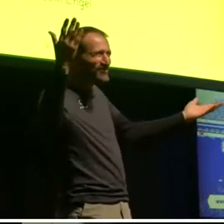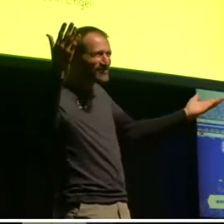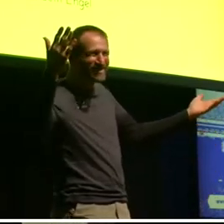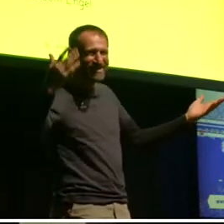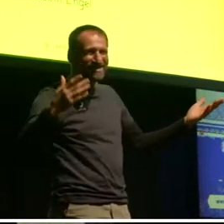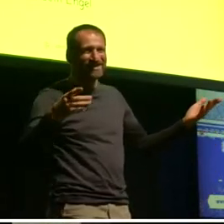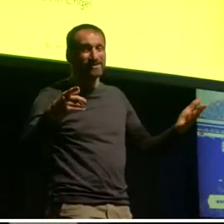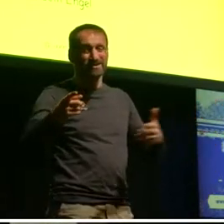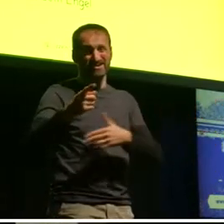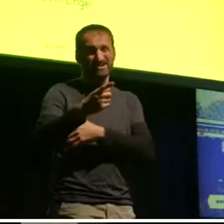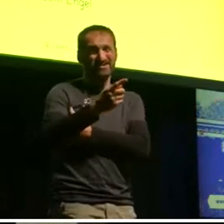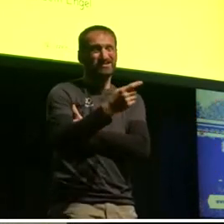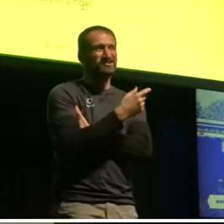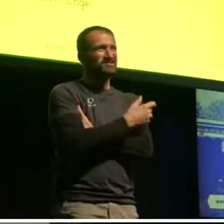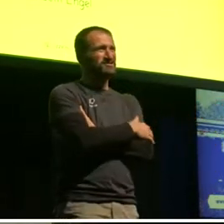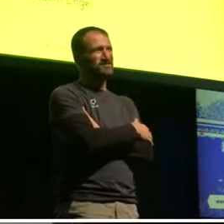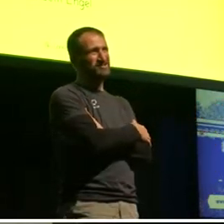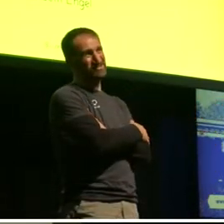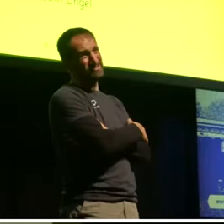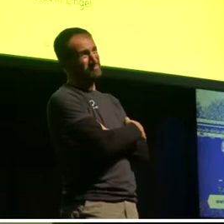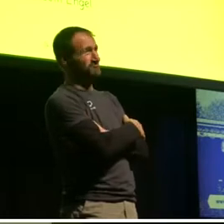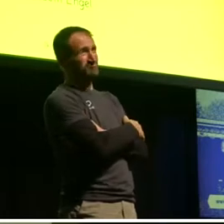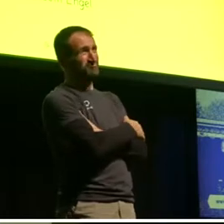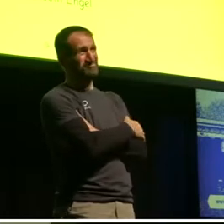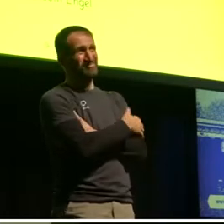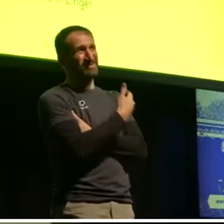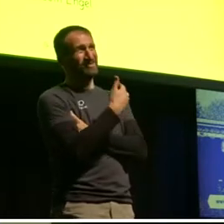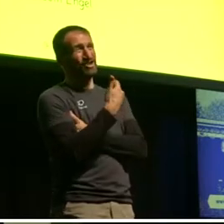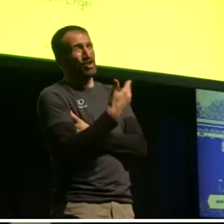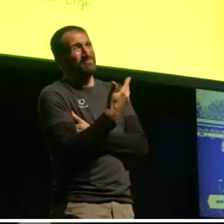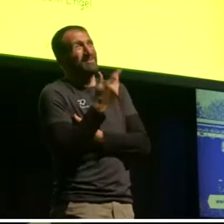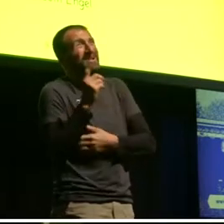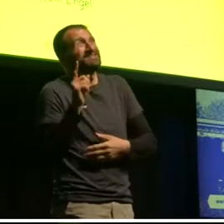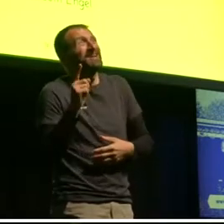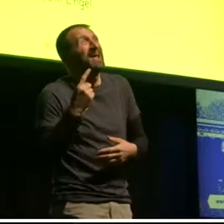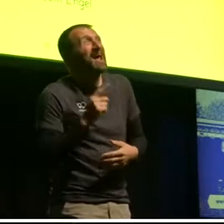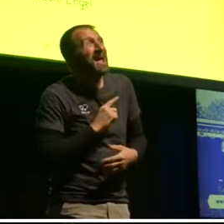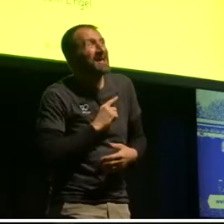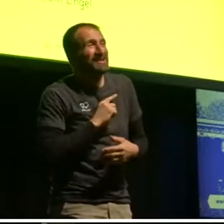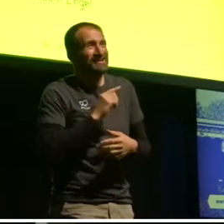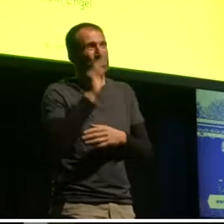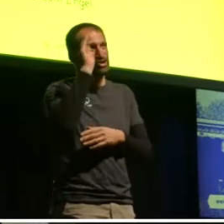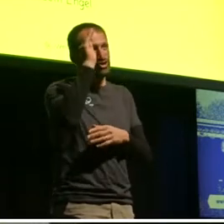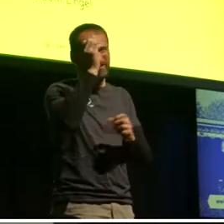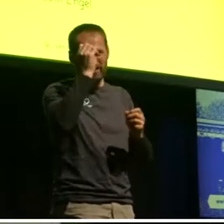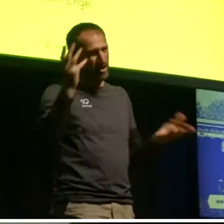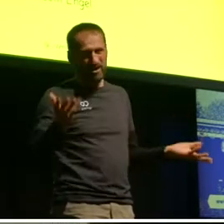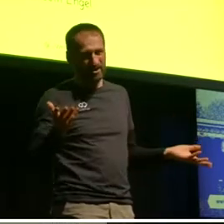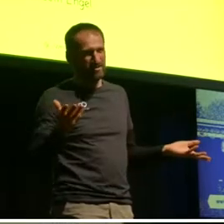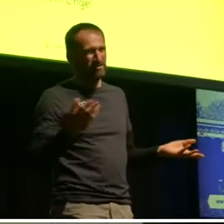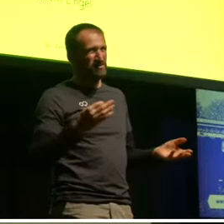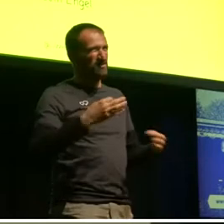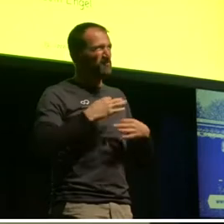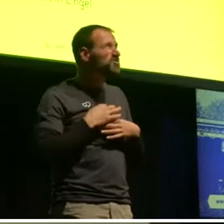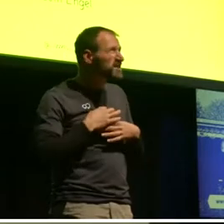And he wasn't even sure about his future, about how this would turn out for him at